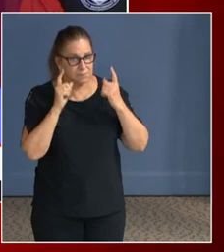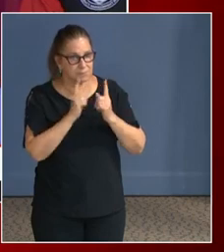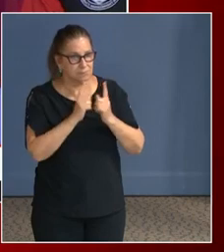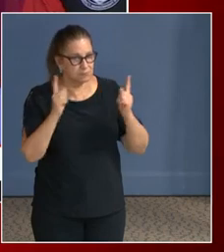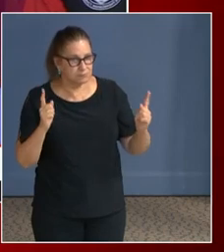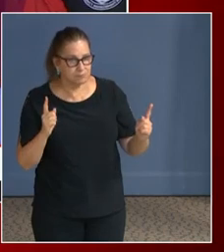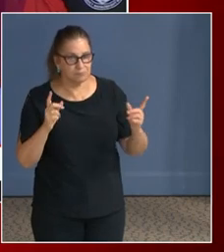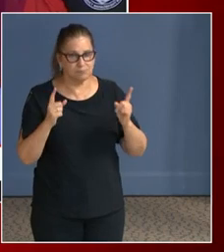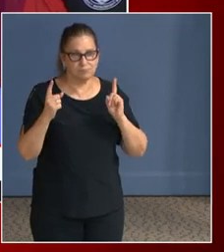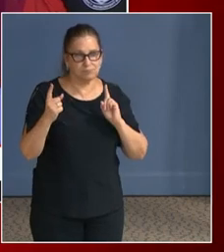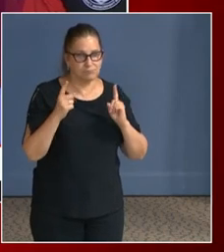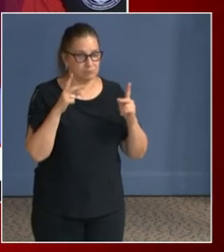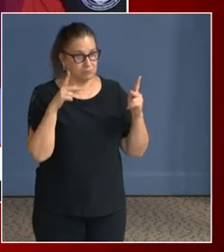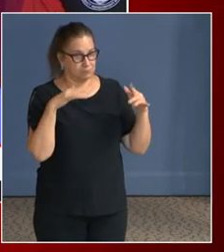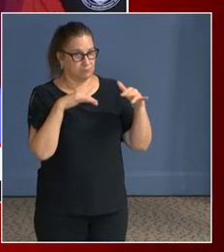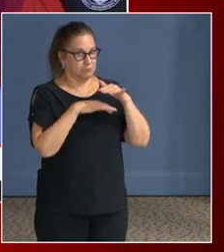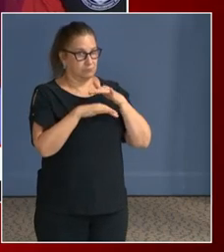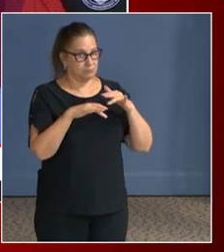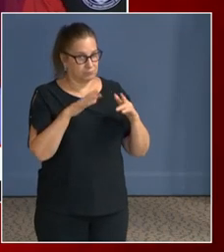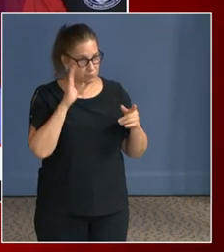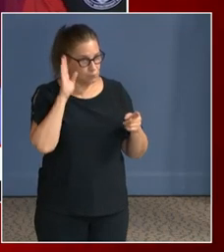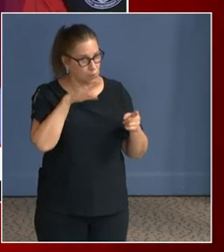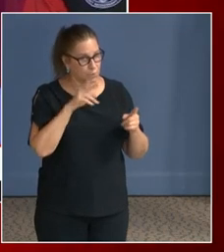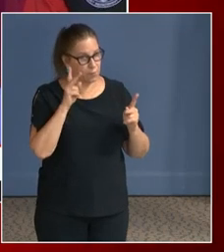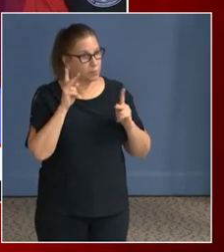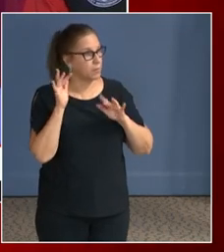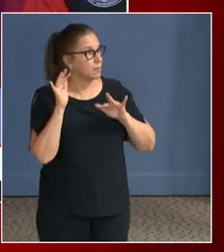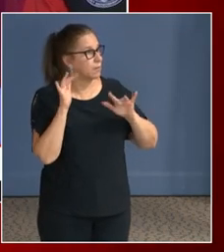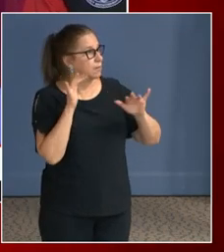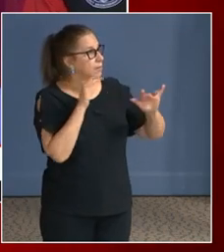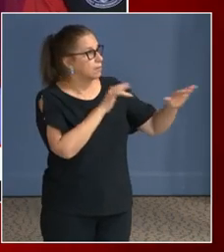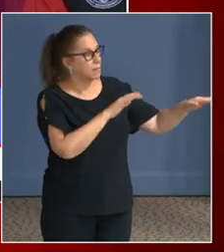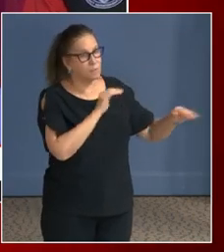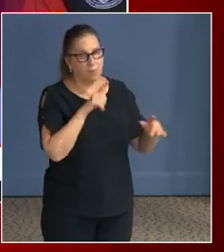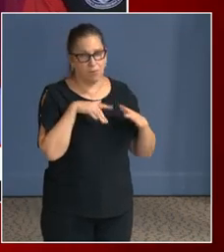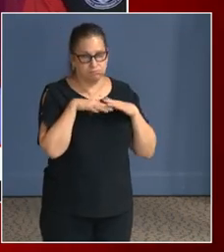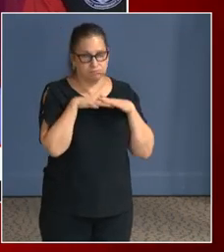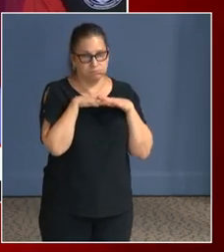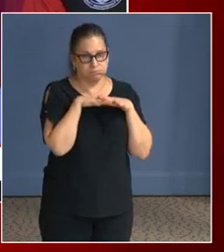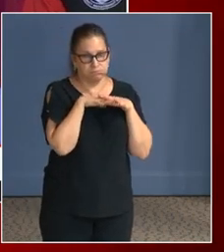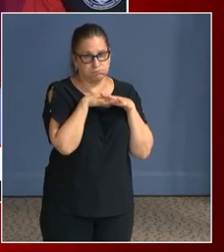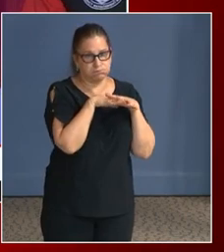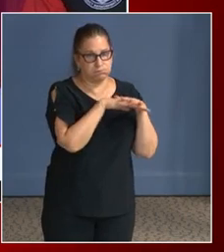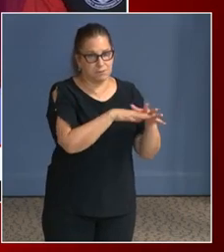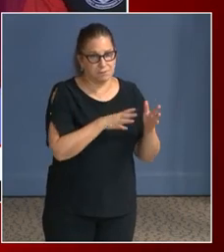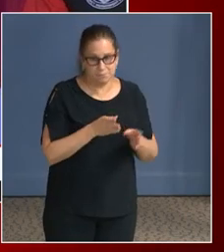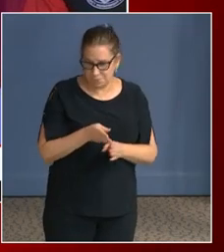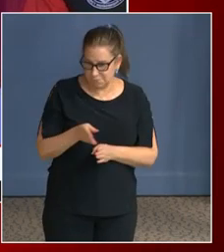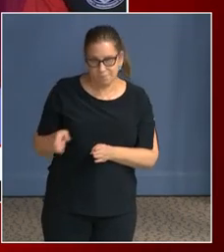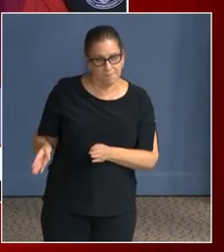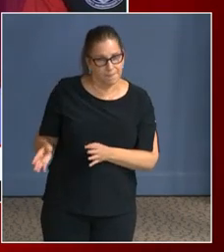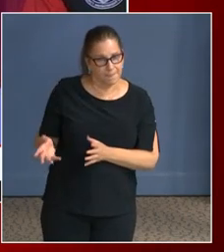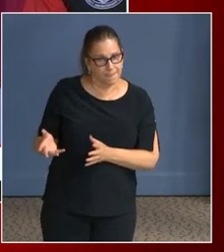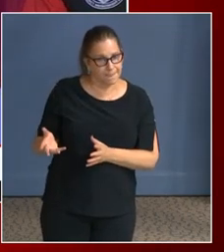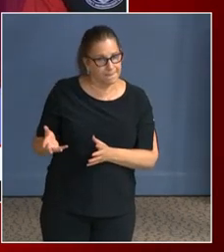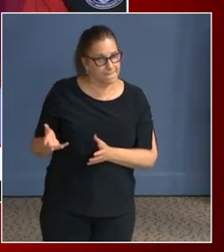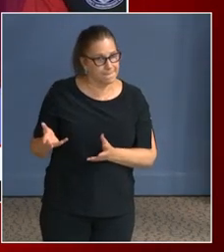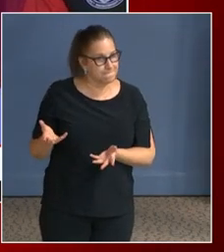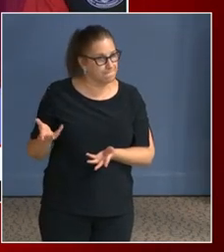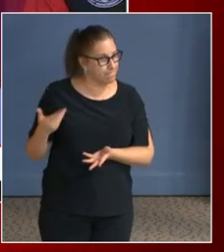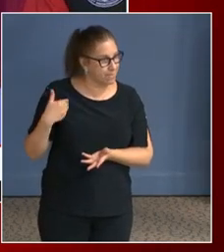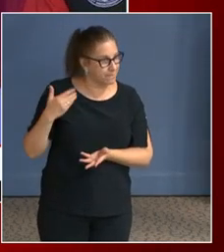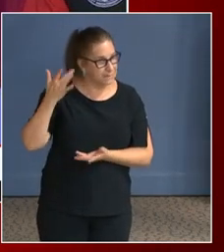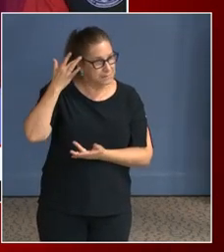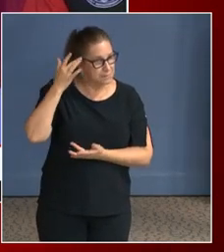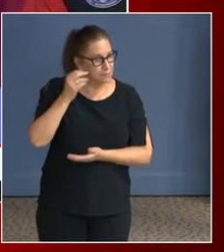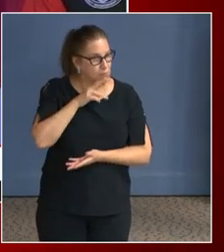crowded subway car? Do you know if the people who are sitting next to you have symptoms, or sick, or